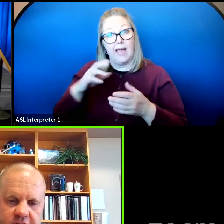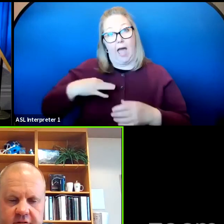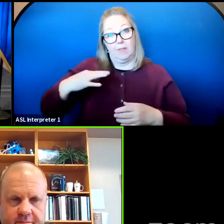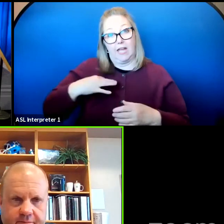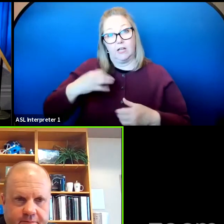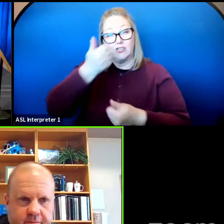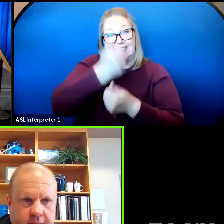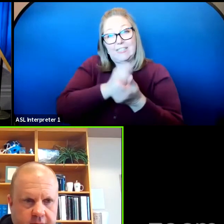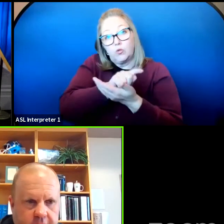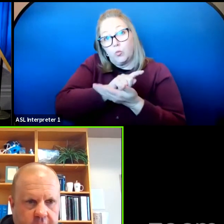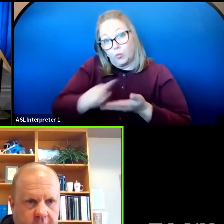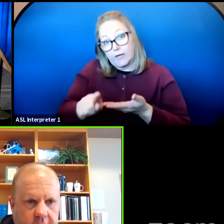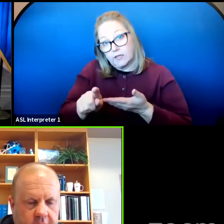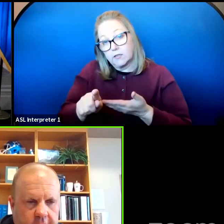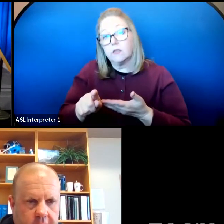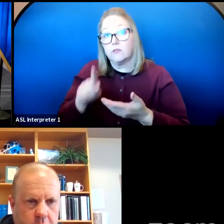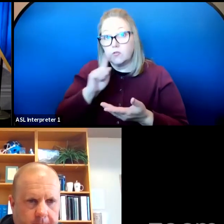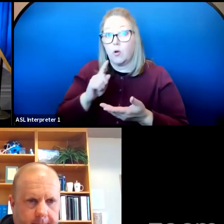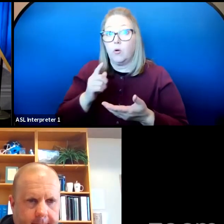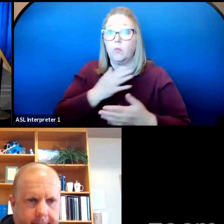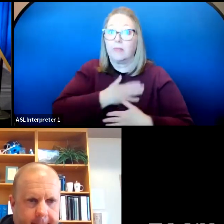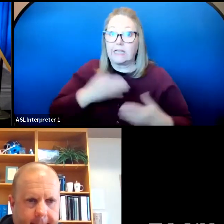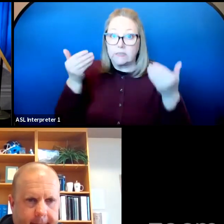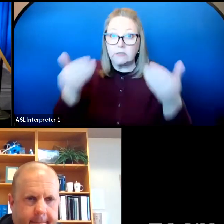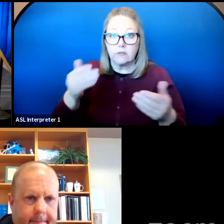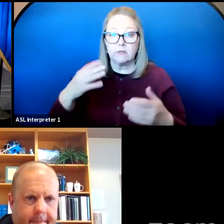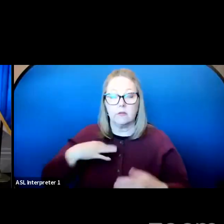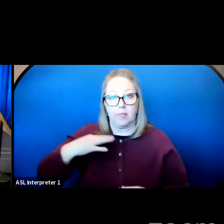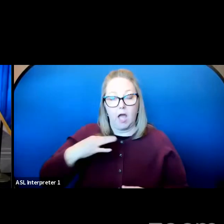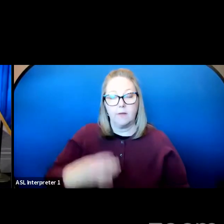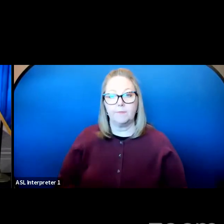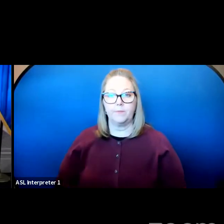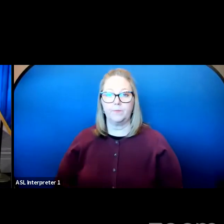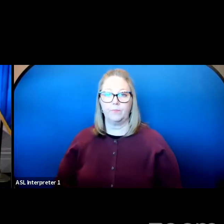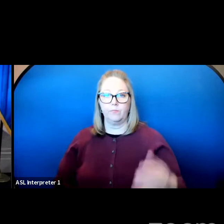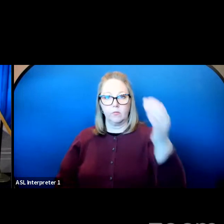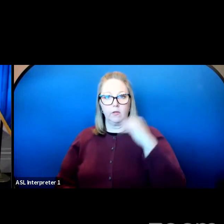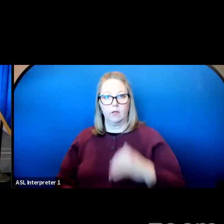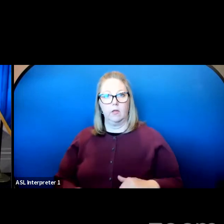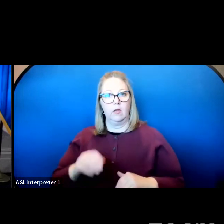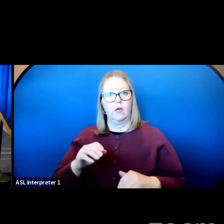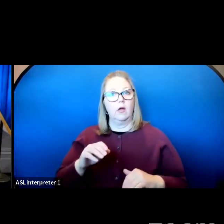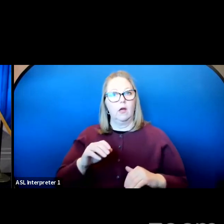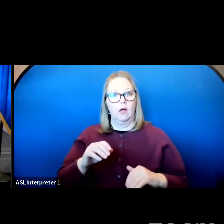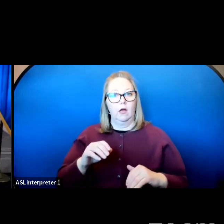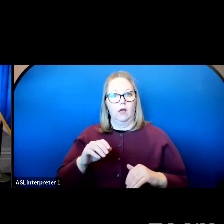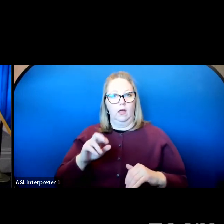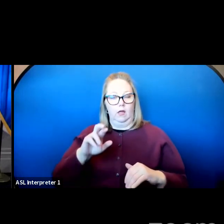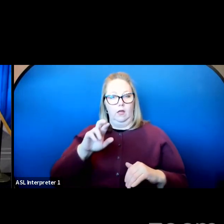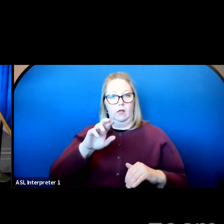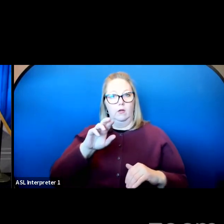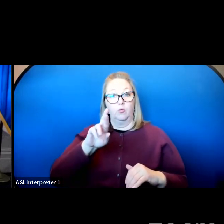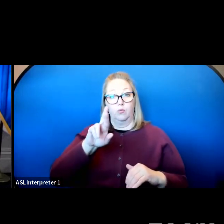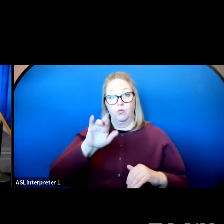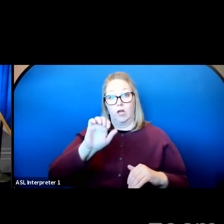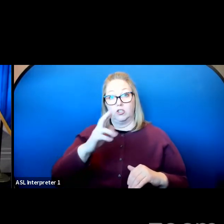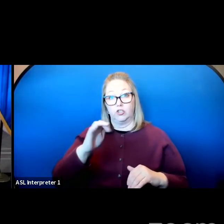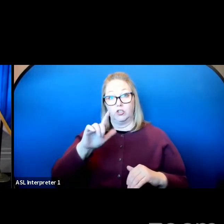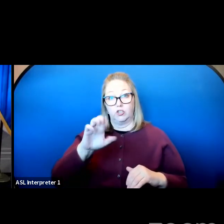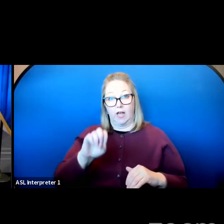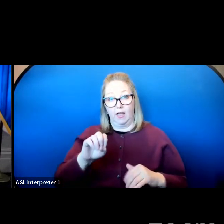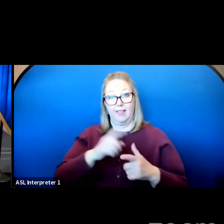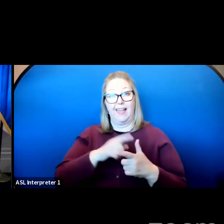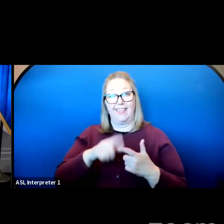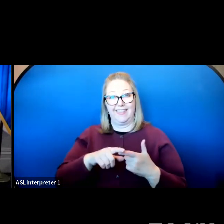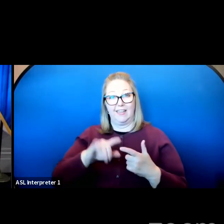weekly averages. Thank you, Austin, and thank you, Kevin. We'll do, I think I said Michelle Rendell's, and then we'll do Jacqueline, and then I think that's all the